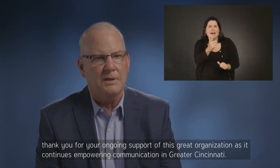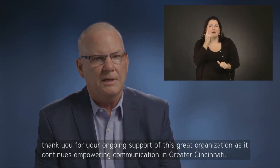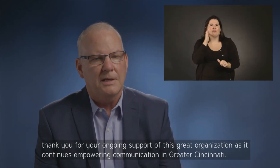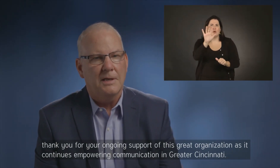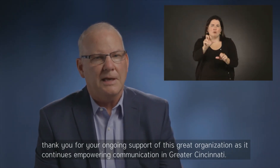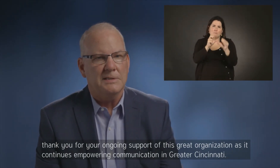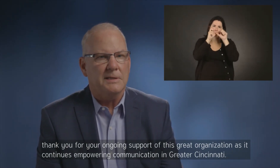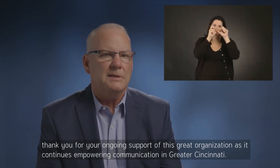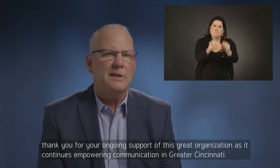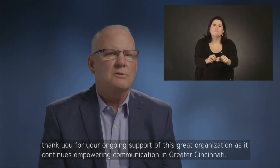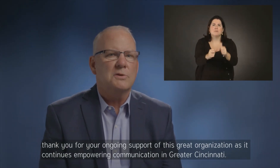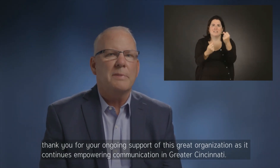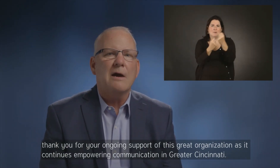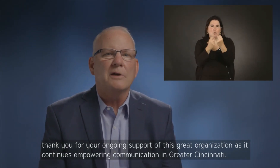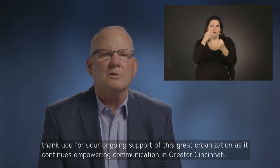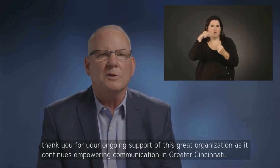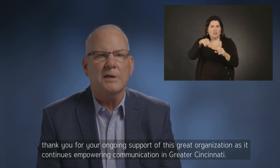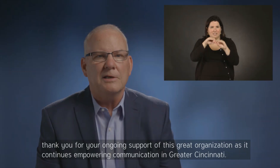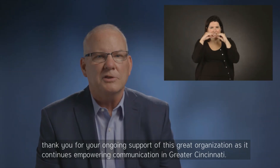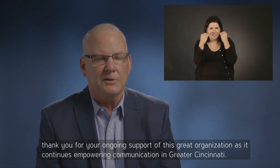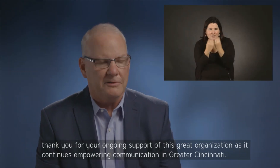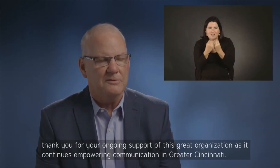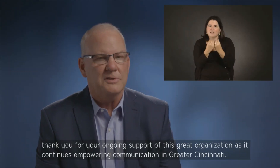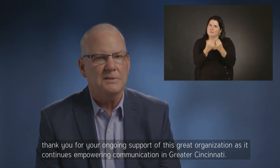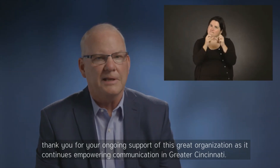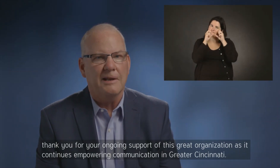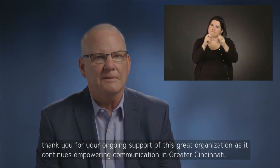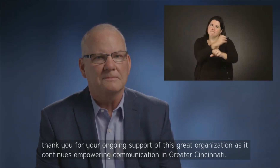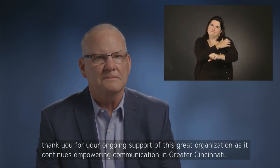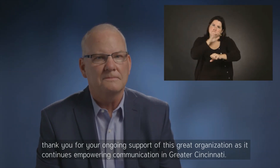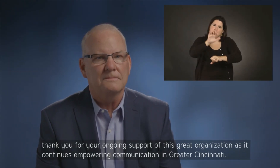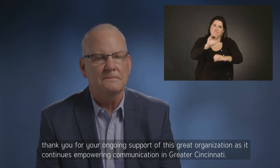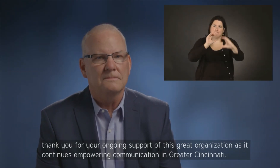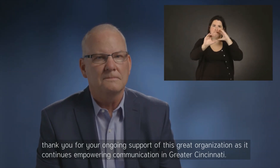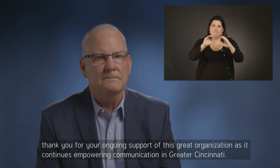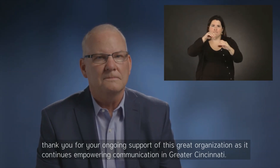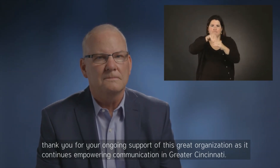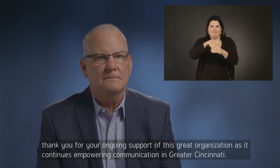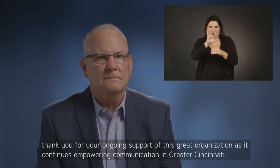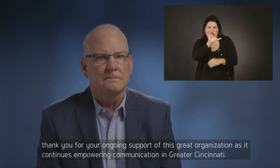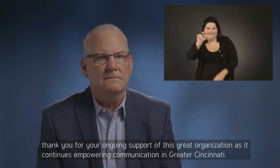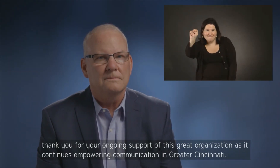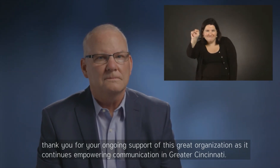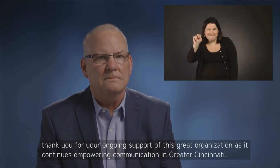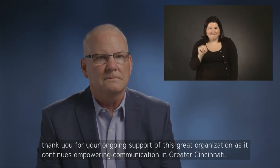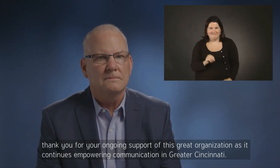organization as it continues empowering communication in Greater Cincinnati.